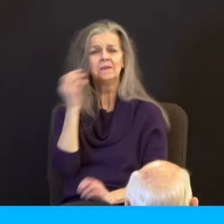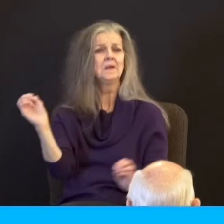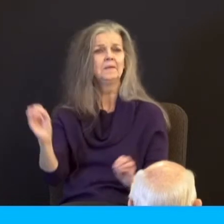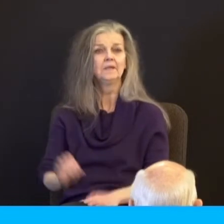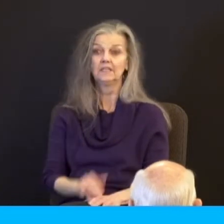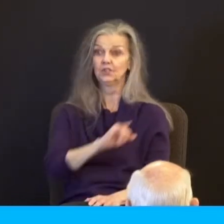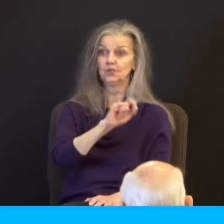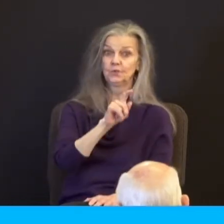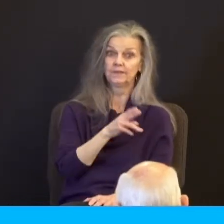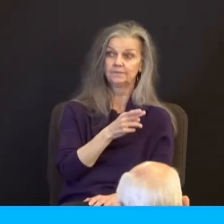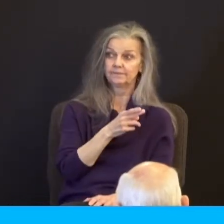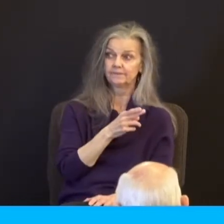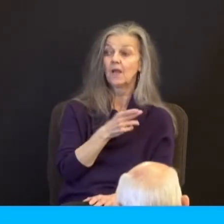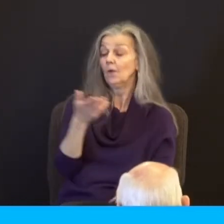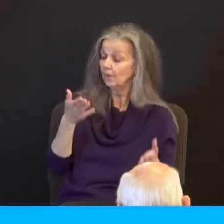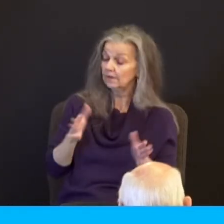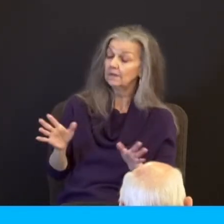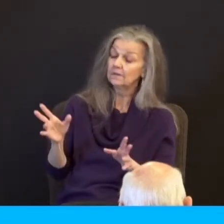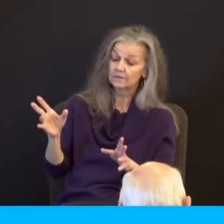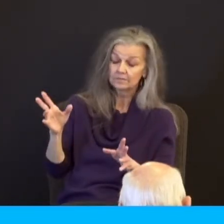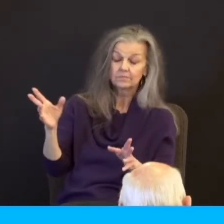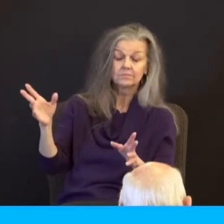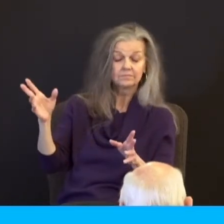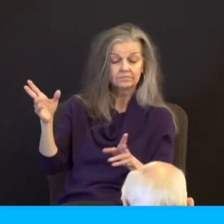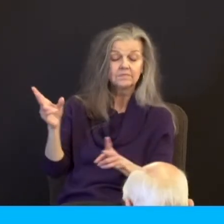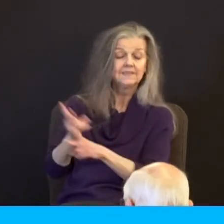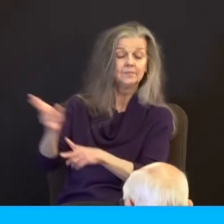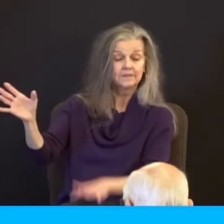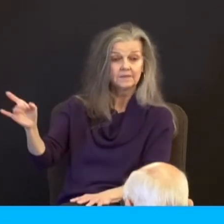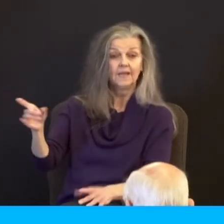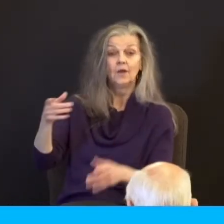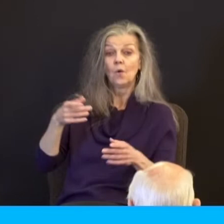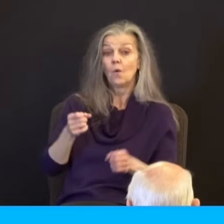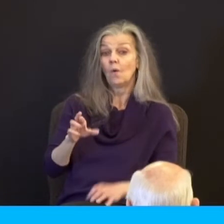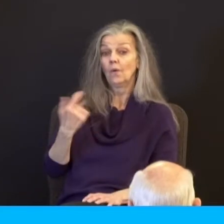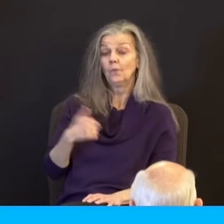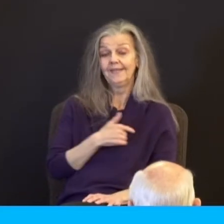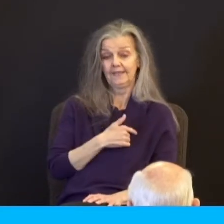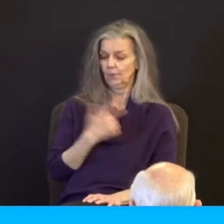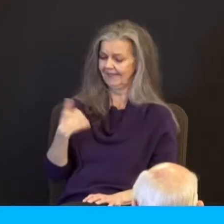shh, let her take it to her, lest we, note the we,